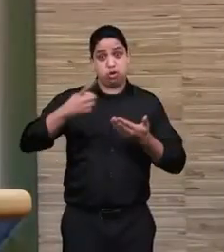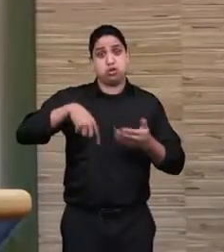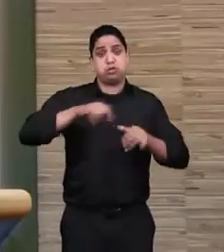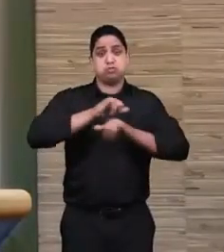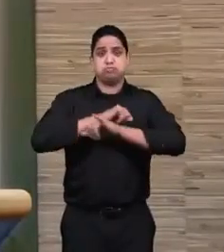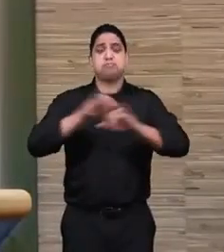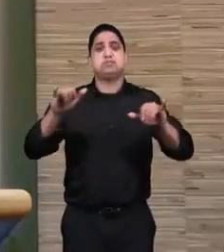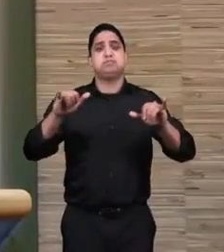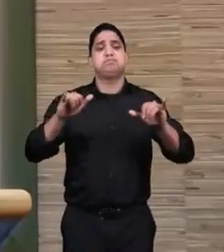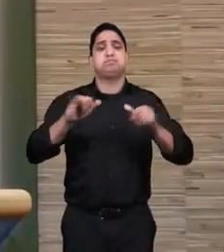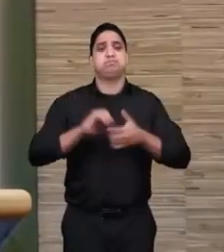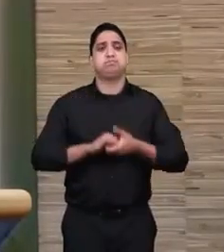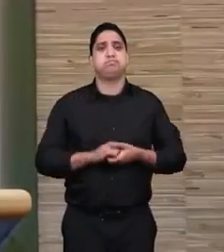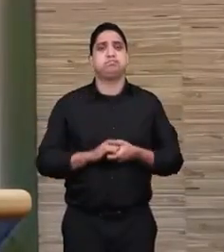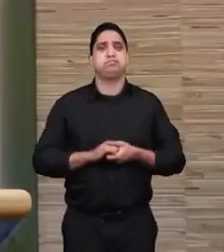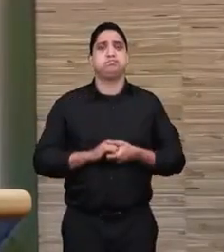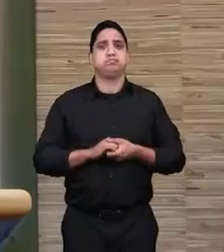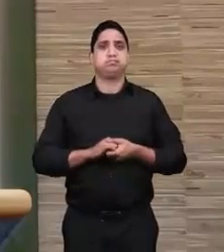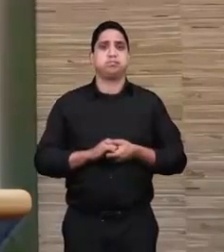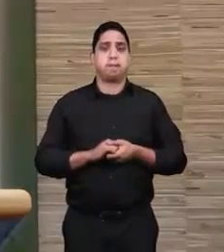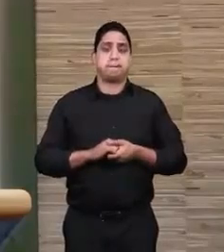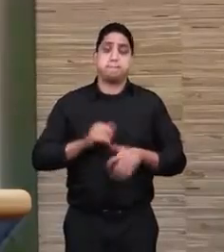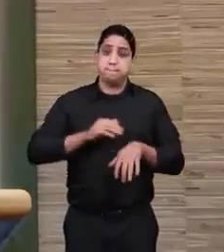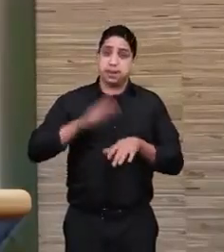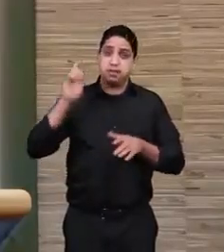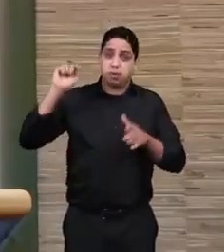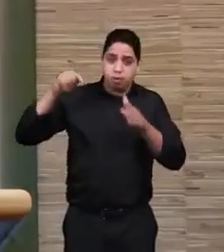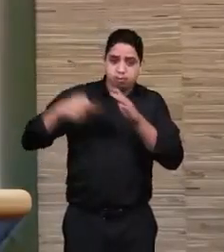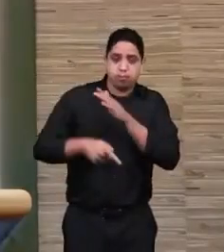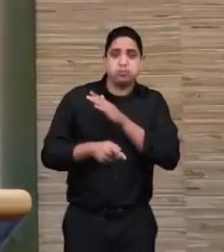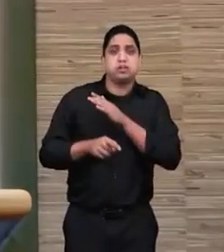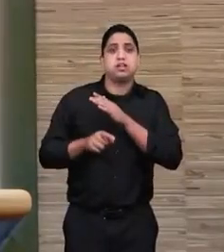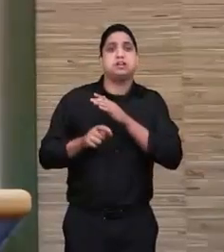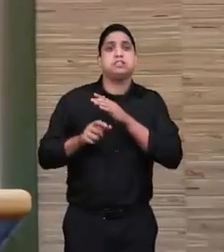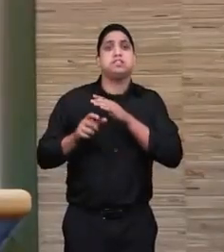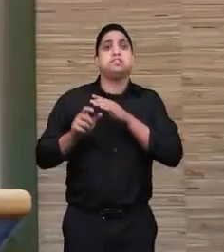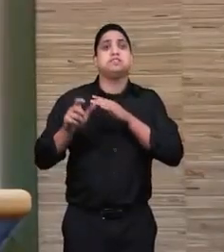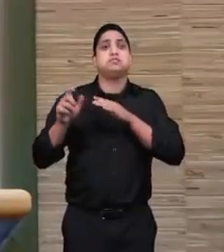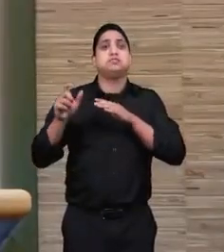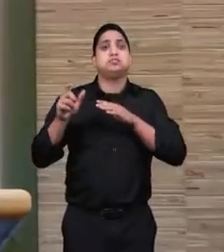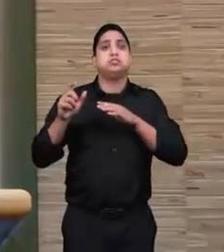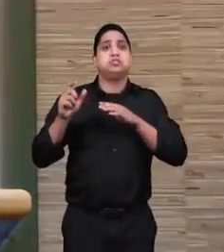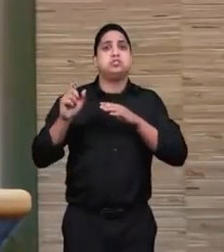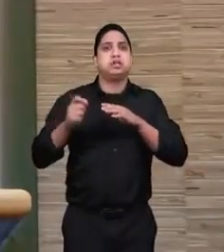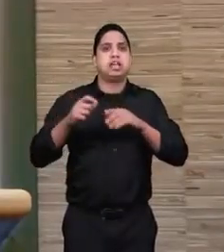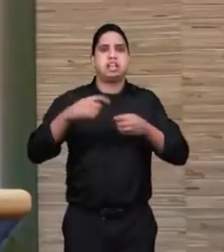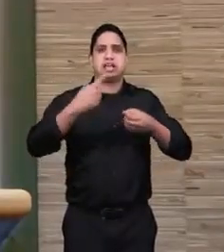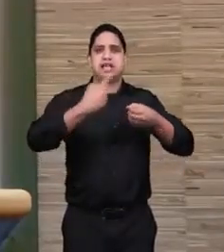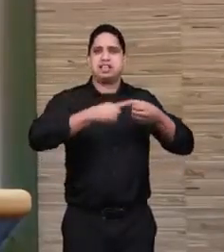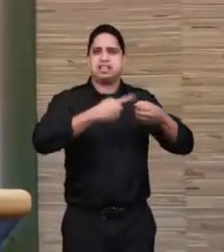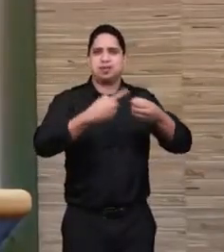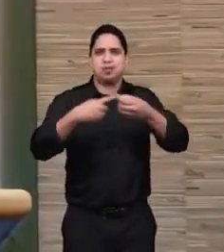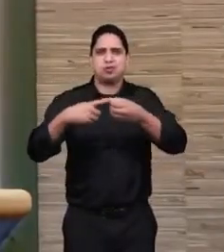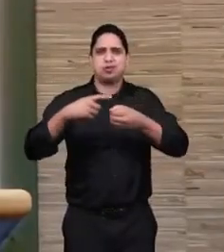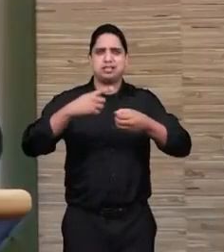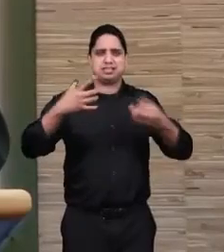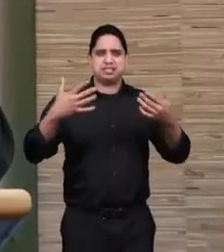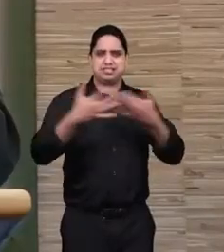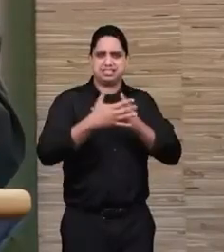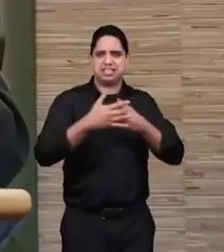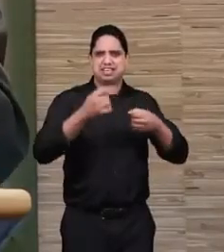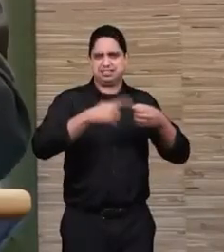transmitted, reaching a larger area of the